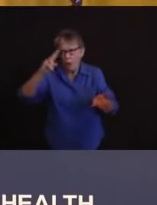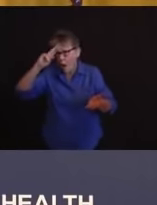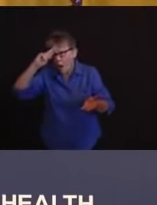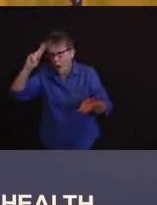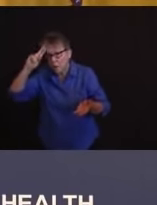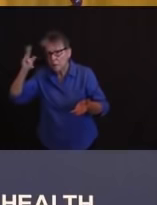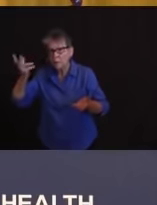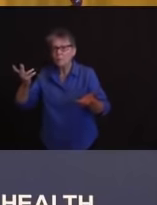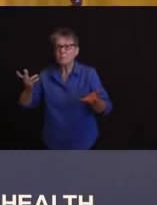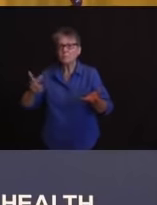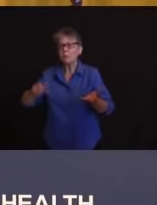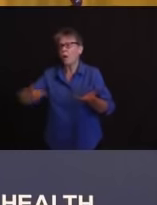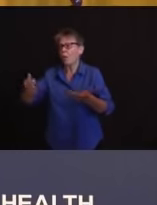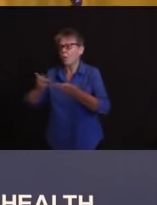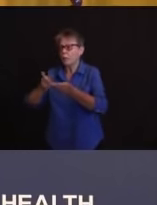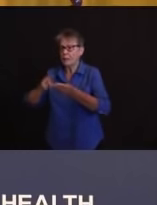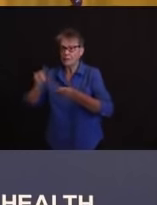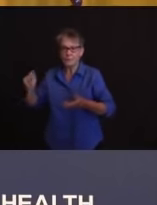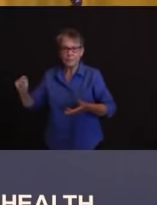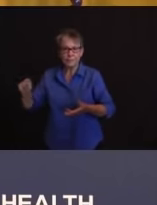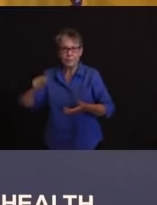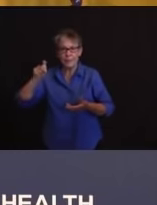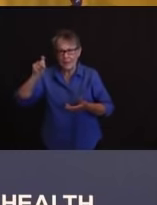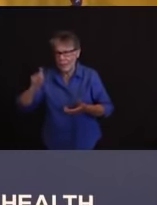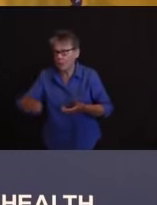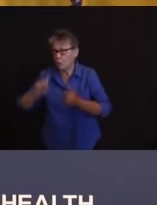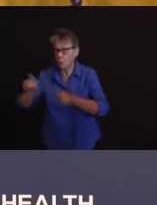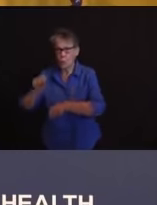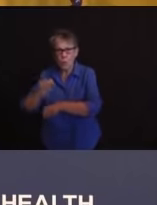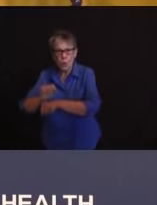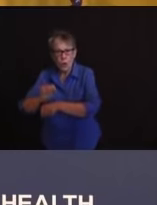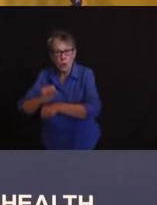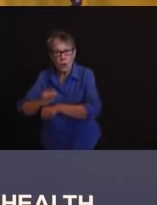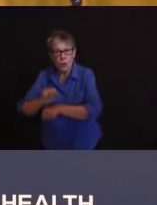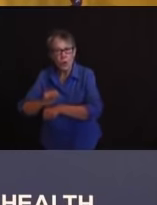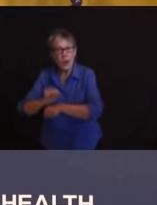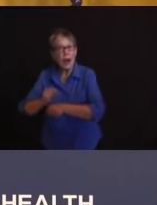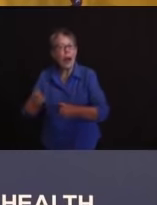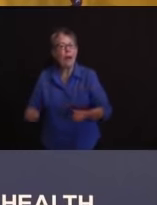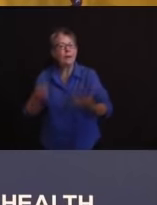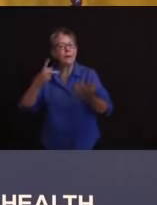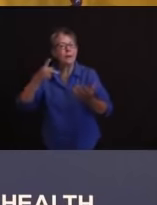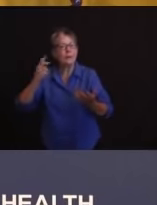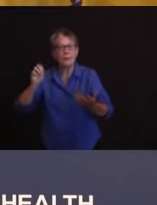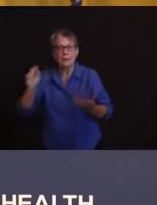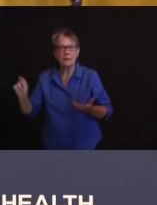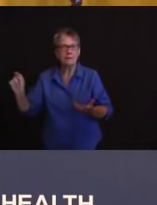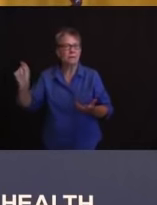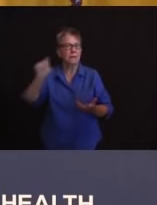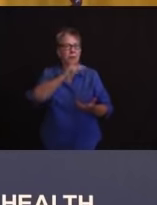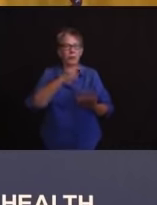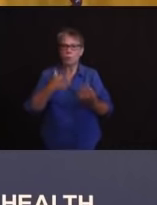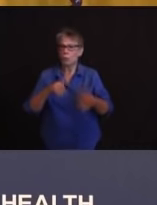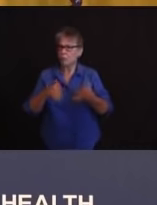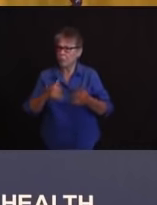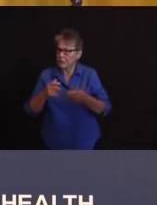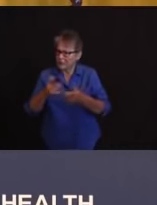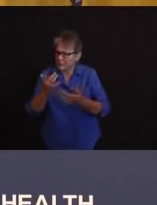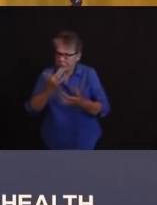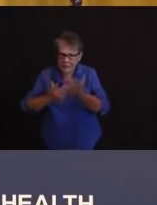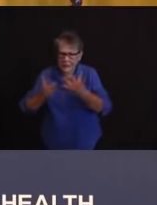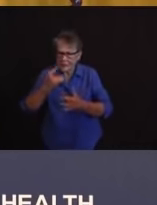essential place of work. But I would describe this, and again, we've scrapped it together, I think, better than any American